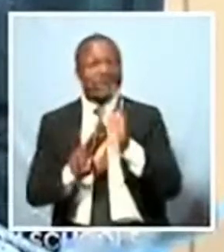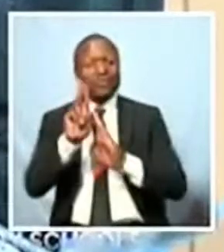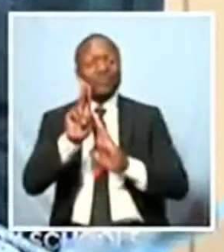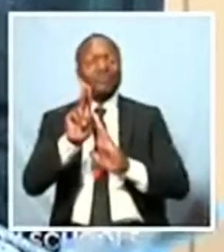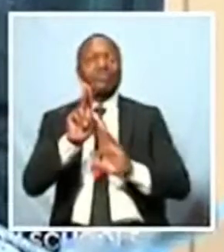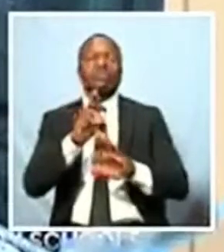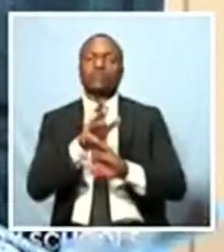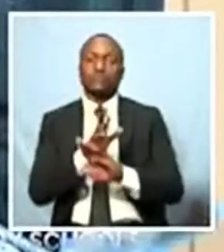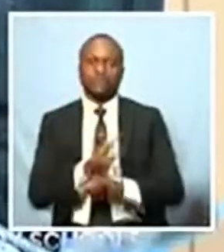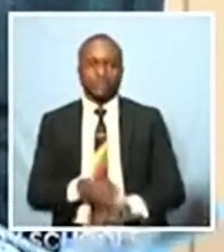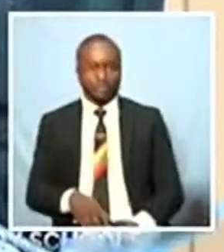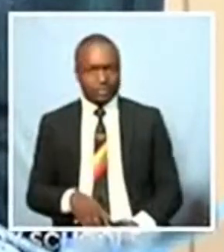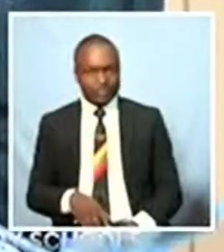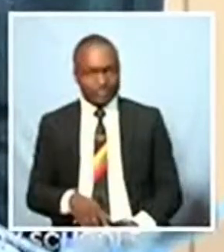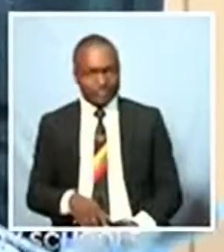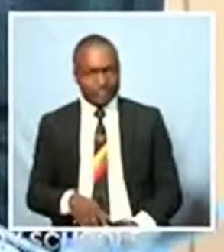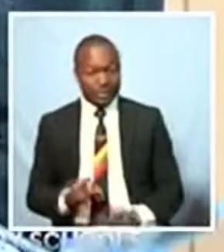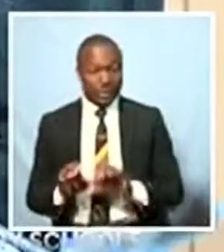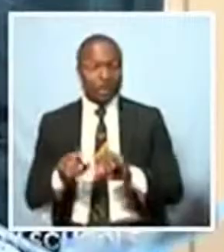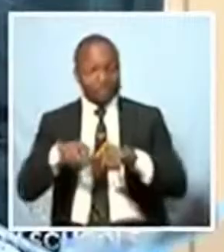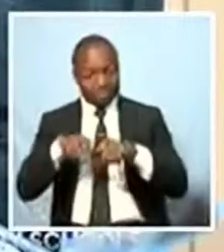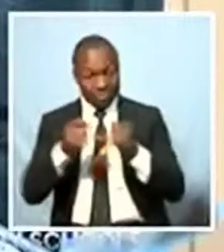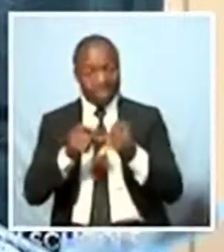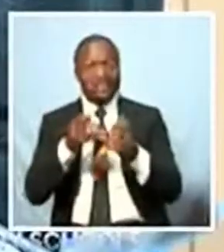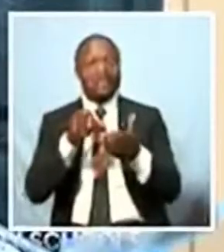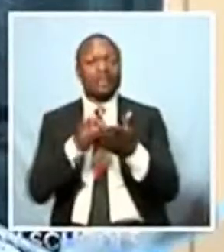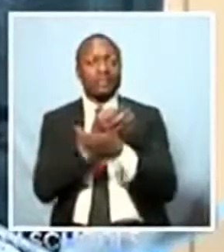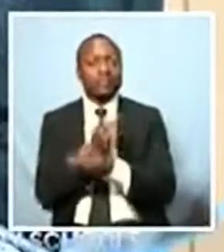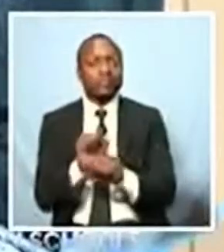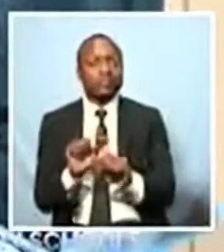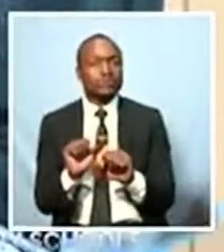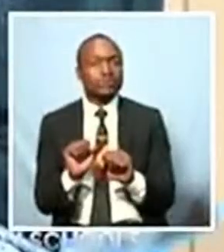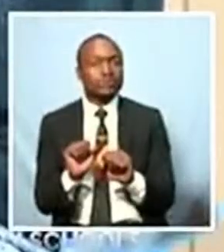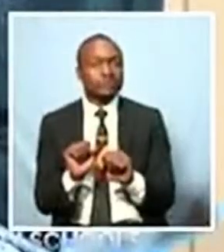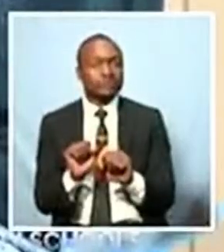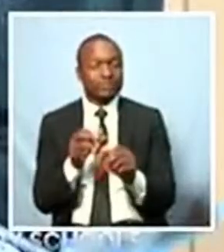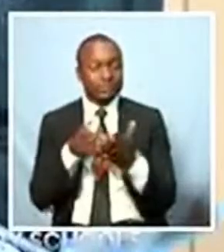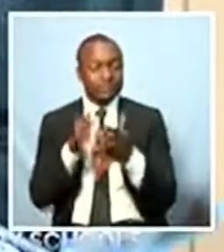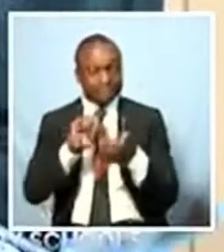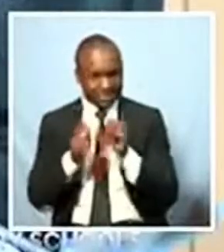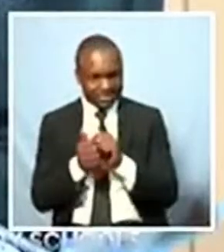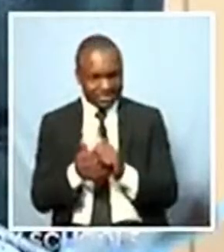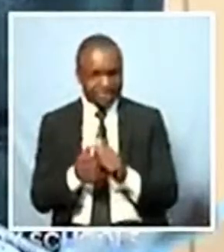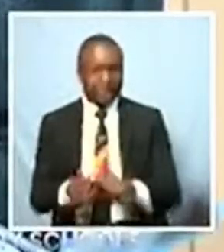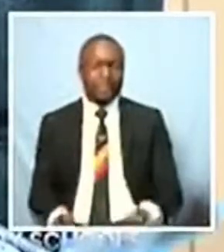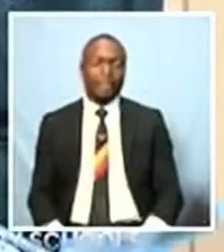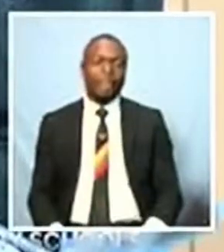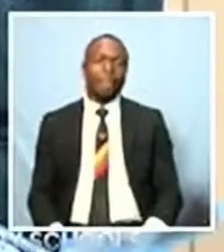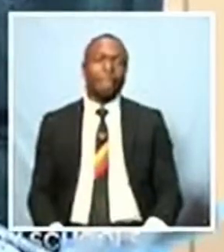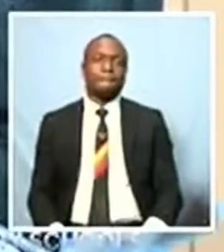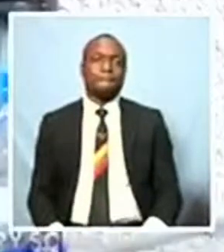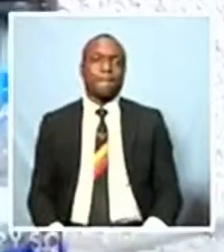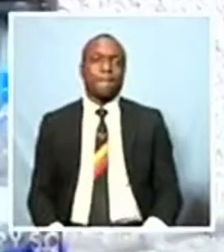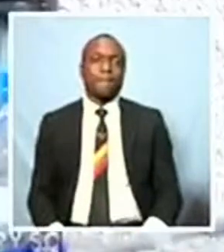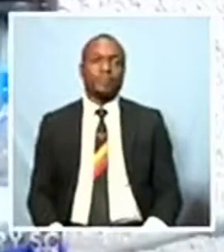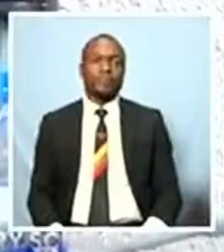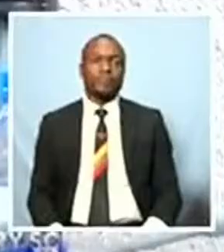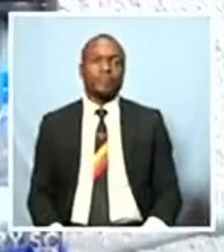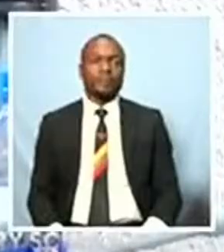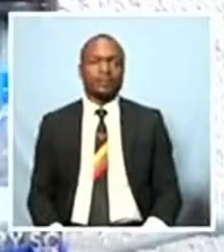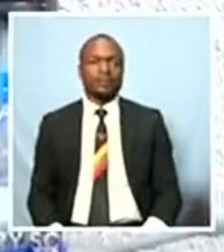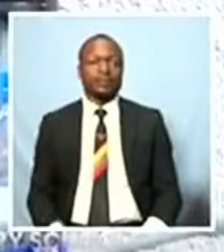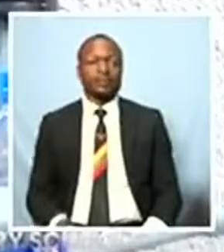bridge this gap in terms of your curriculum and approach to education? And then